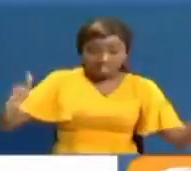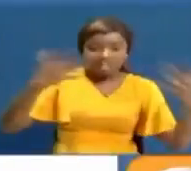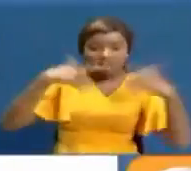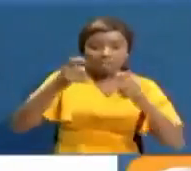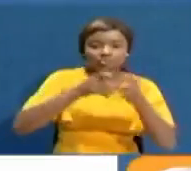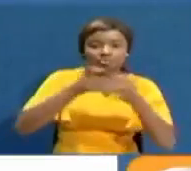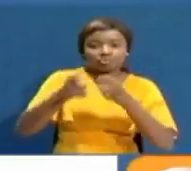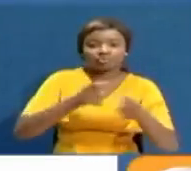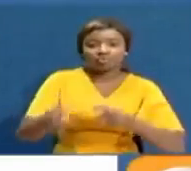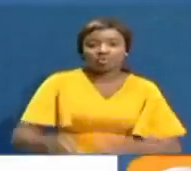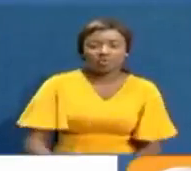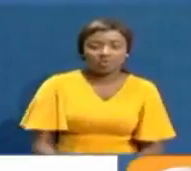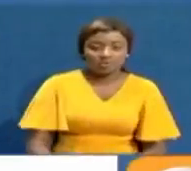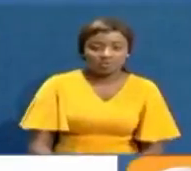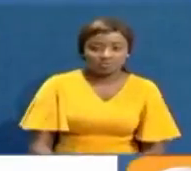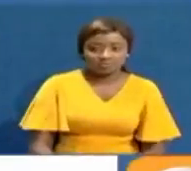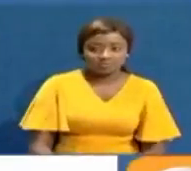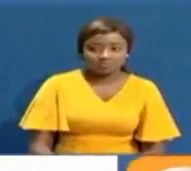escarpment.